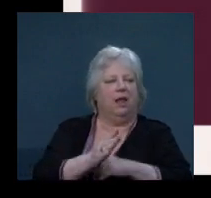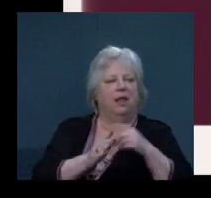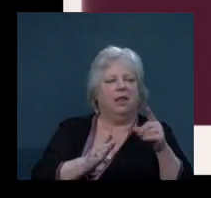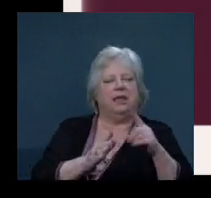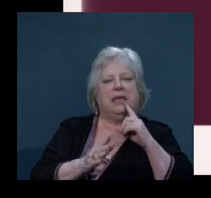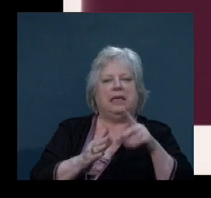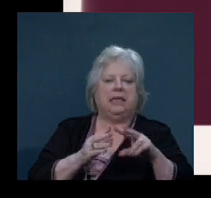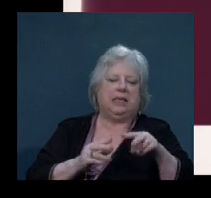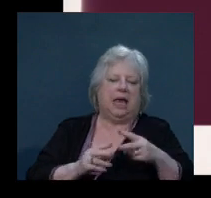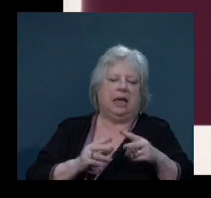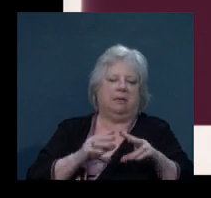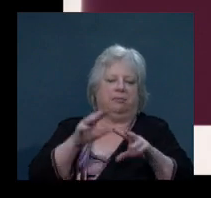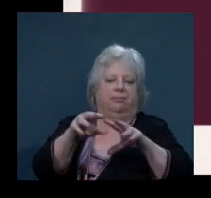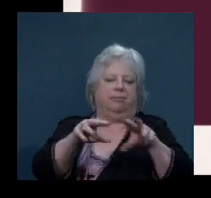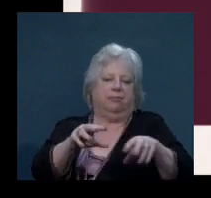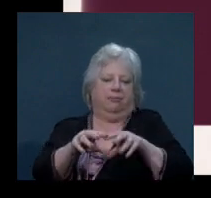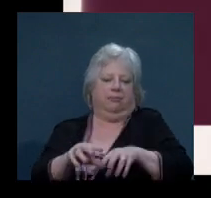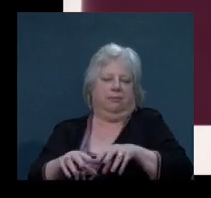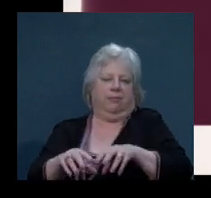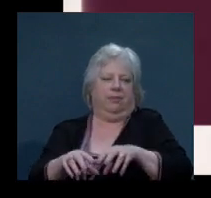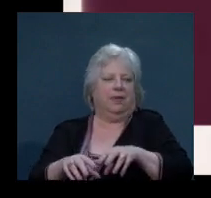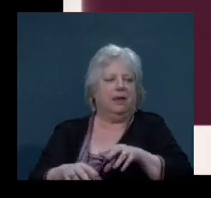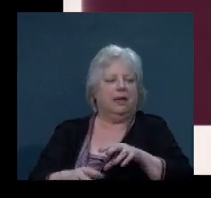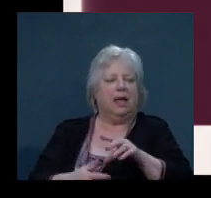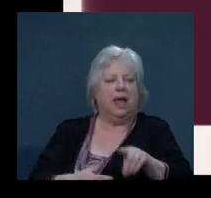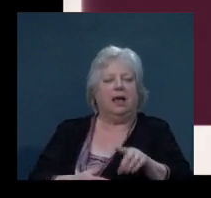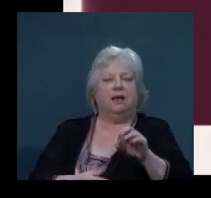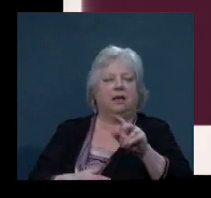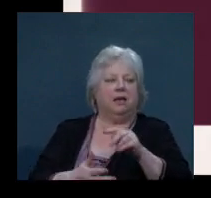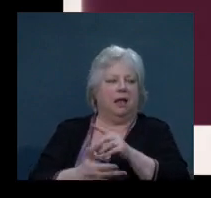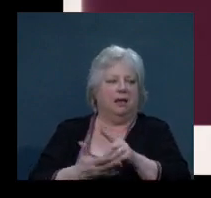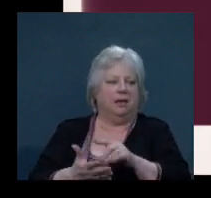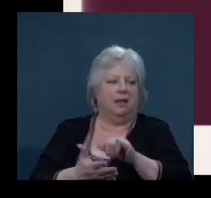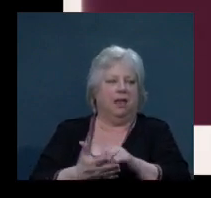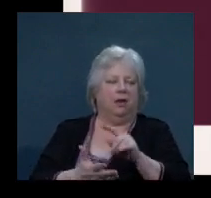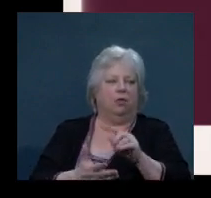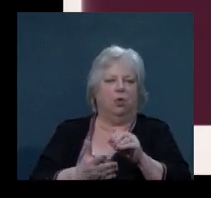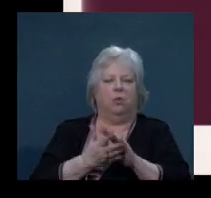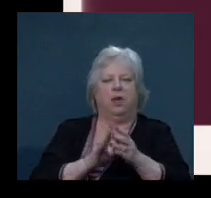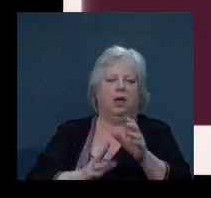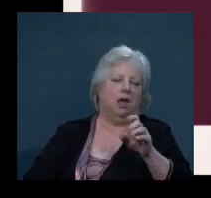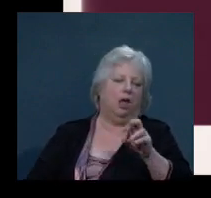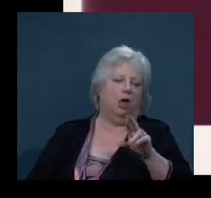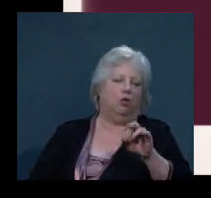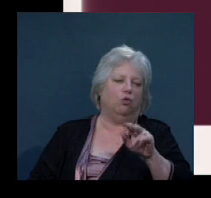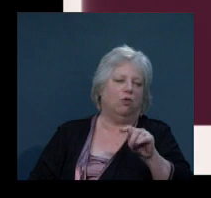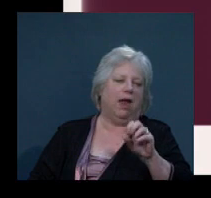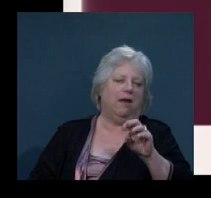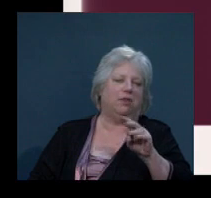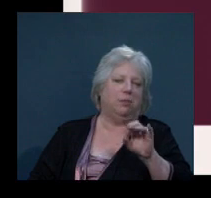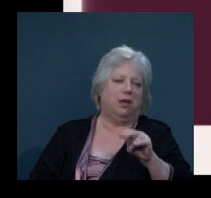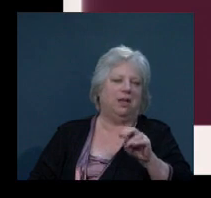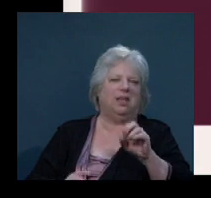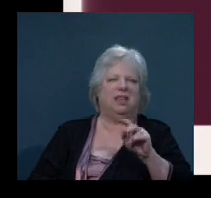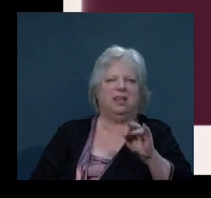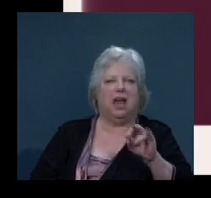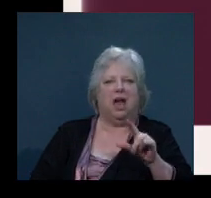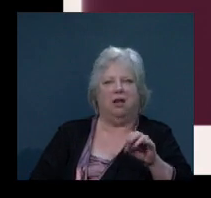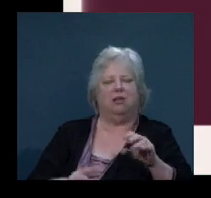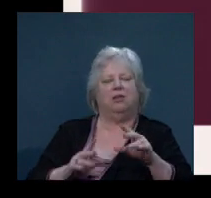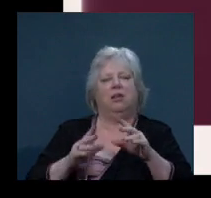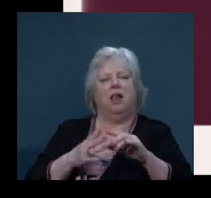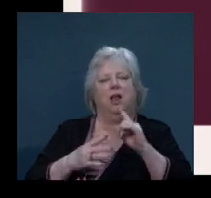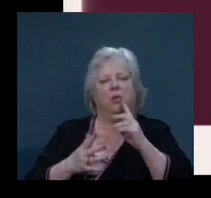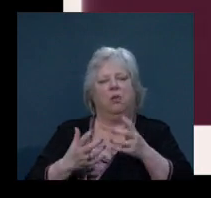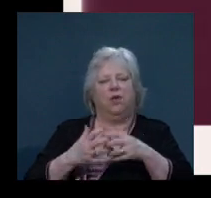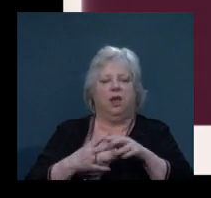is the accessory dwelling. Again, Scott designed it as well to be a craftsman style house that will fit within the neighborhood. This one will be